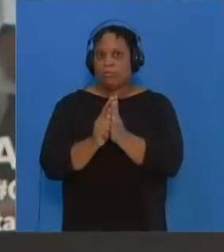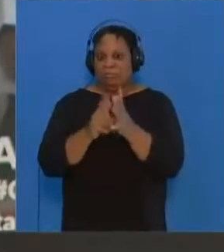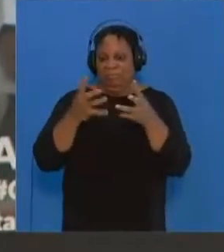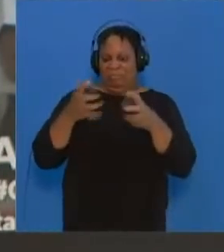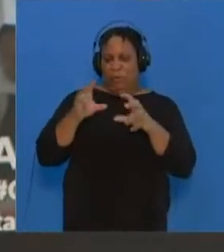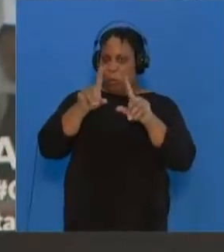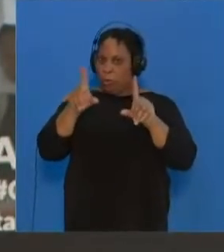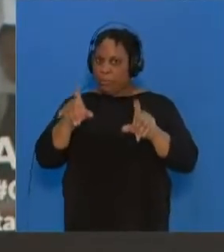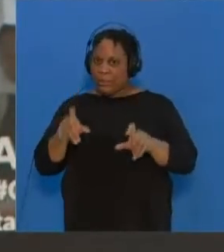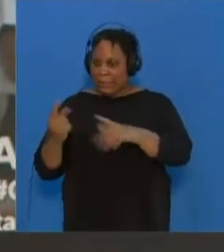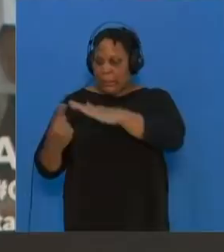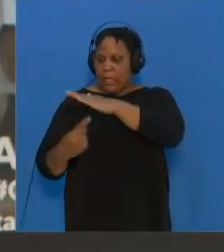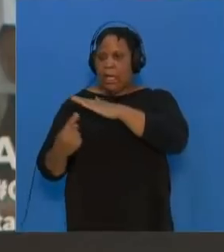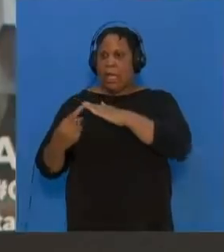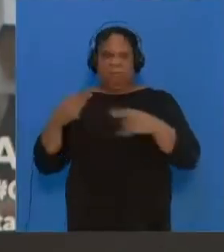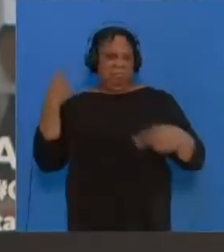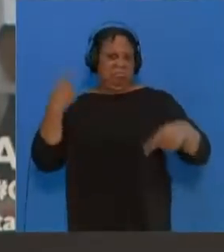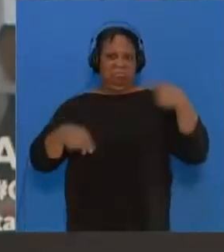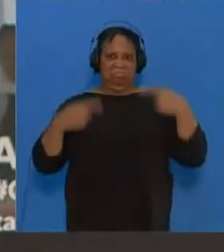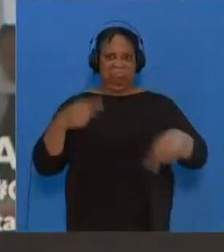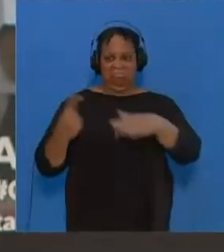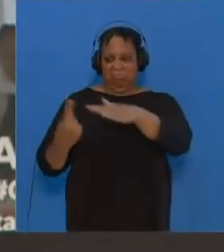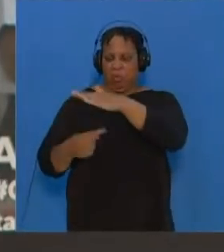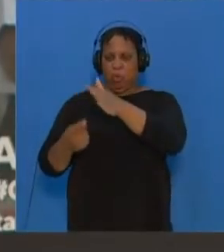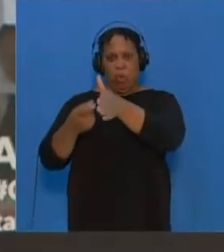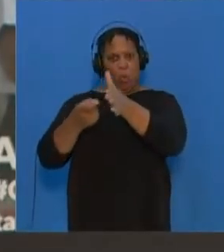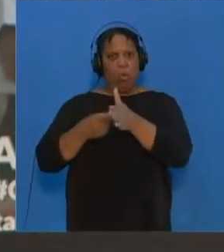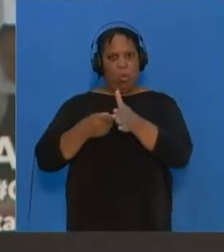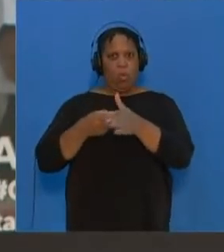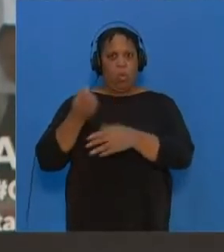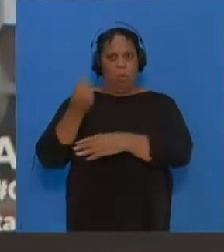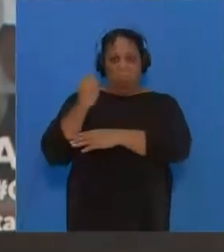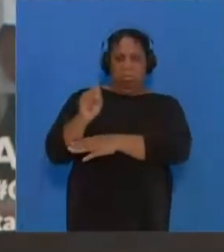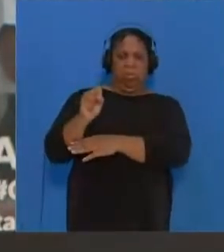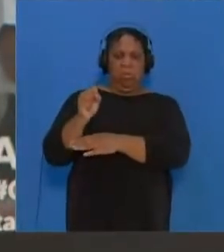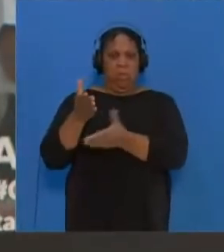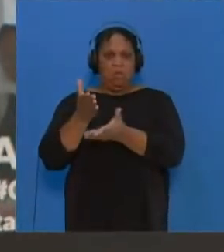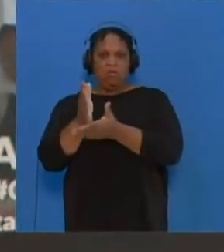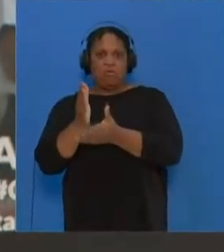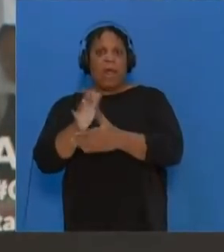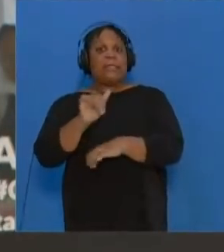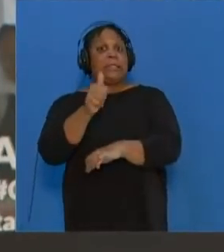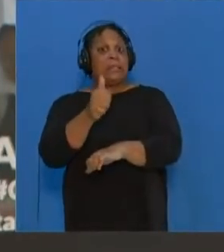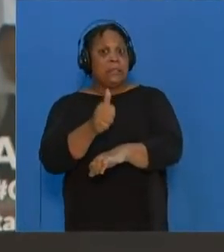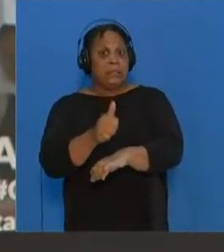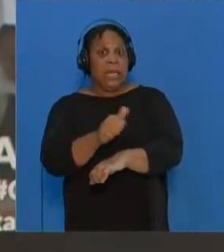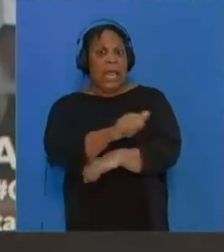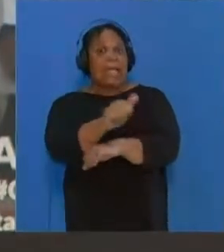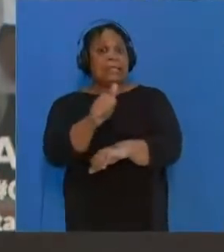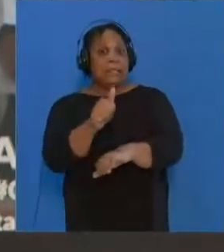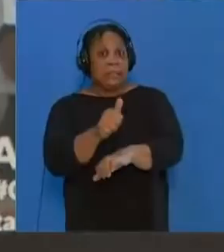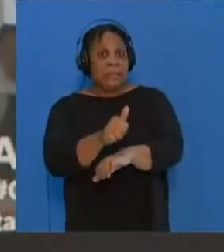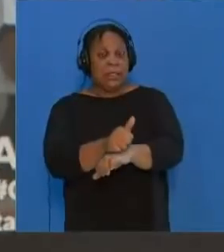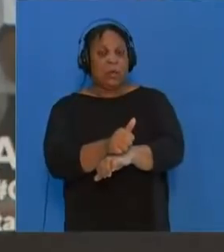isolation. They argued mandatory quarantine would violate their rights. Antigua has